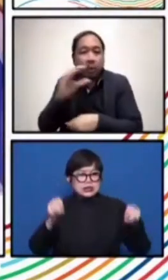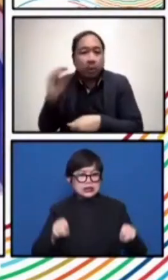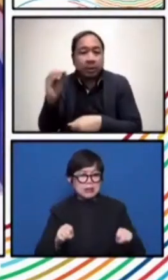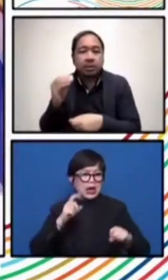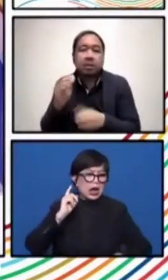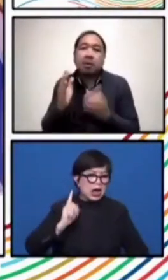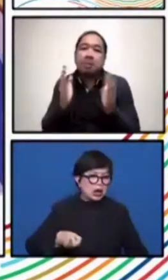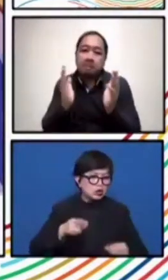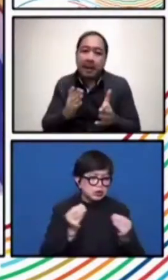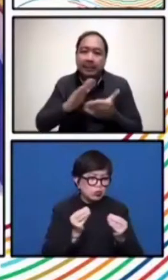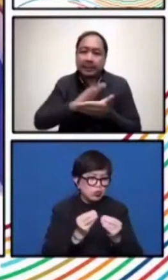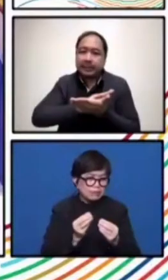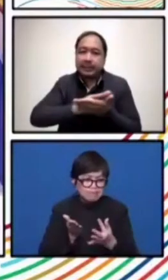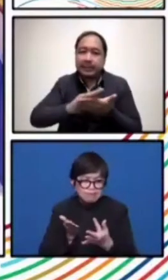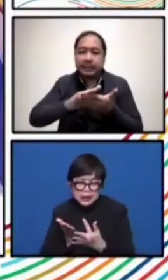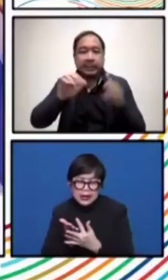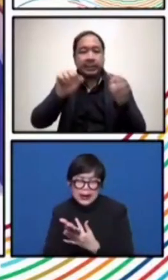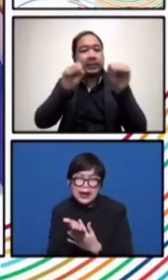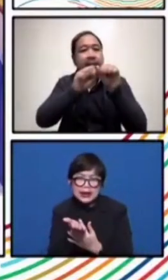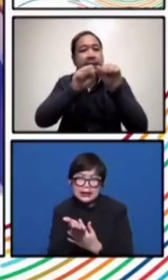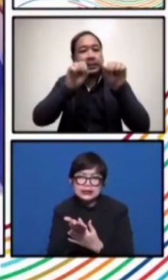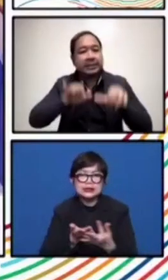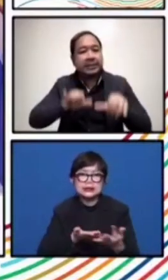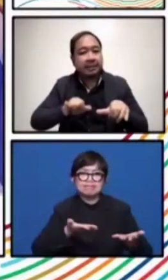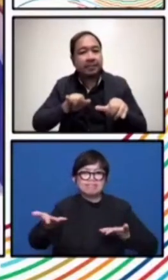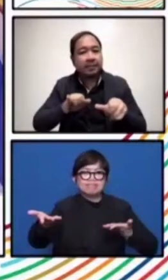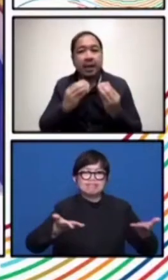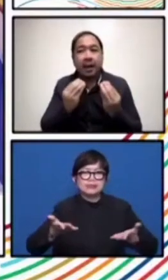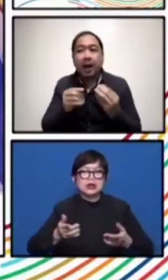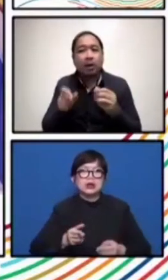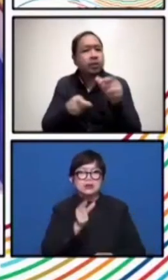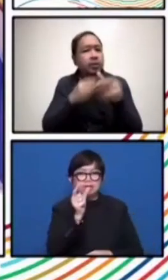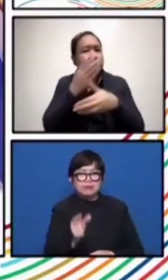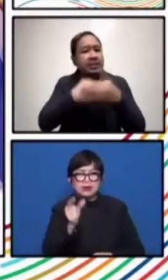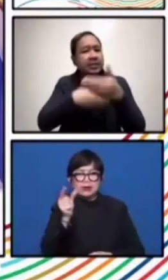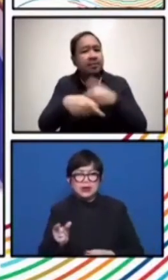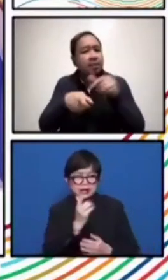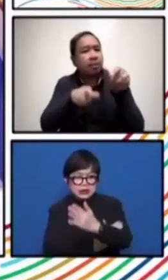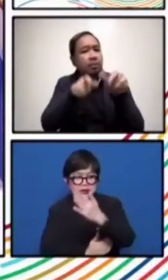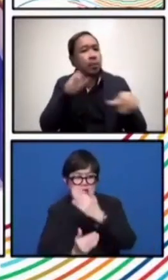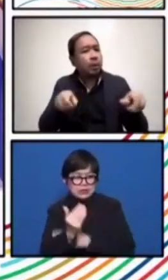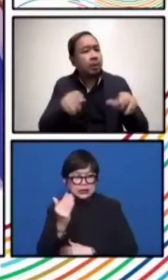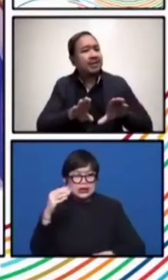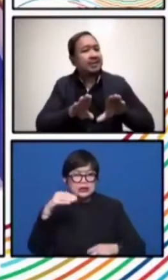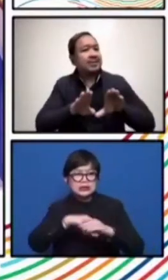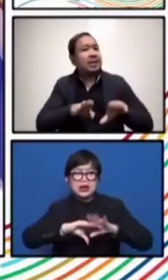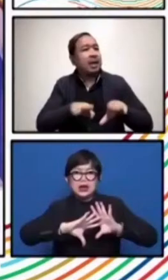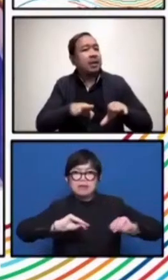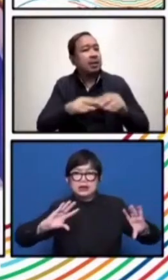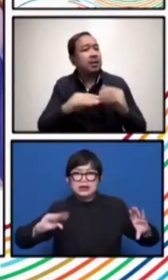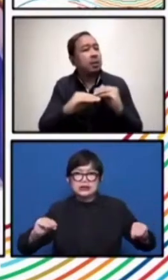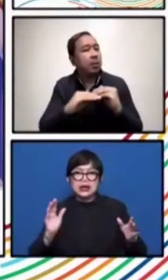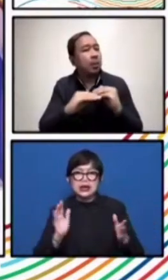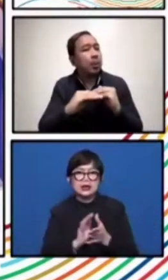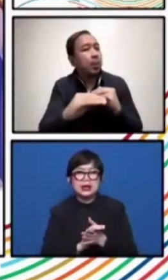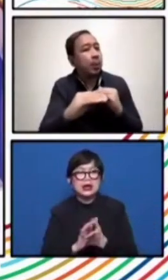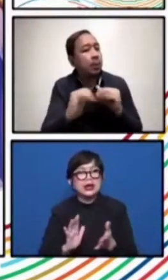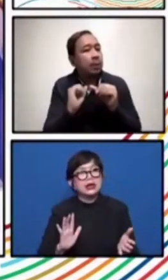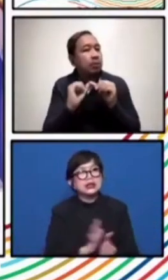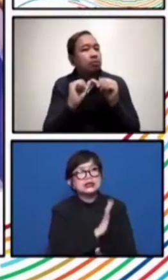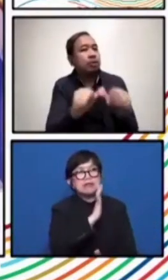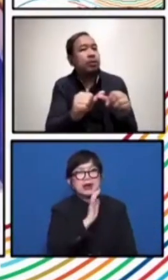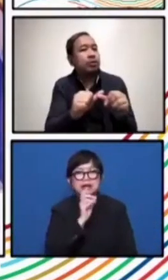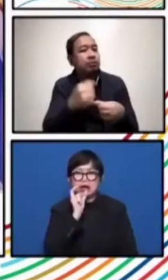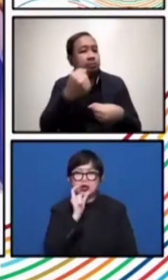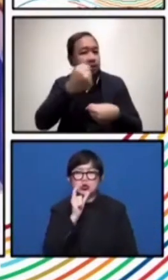the continuity of a job and also opportunity for moving upwards so for